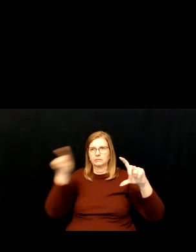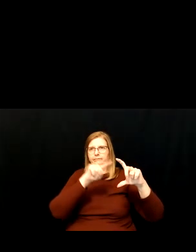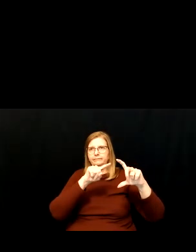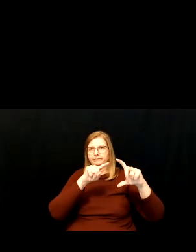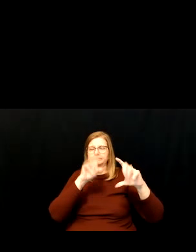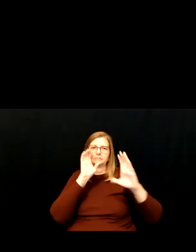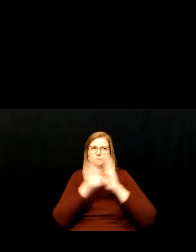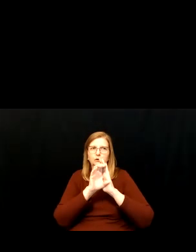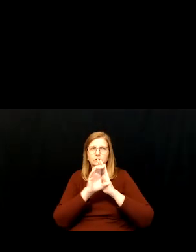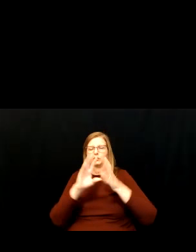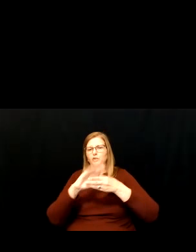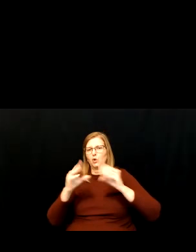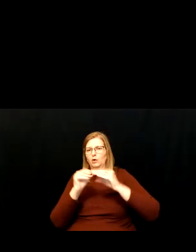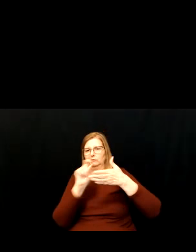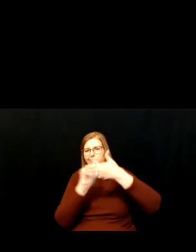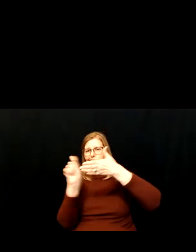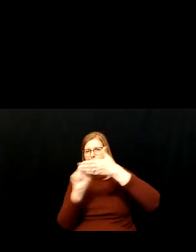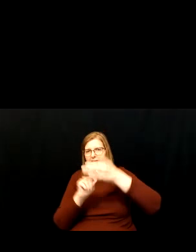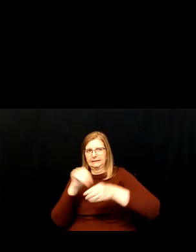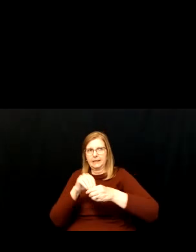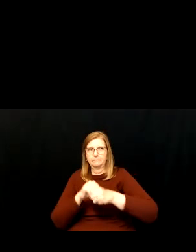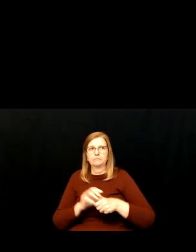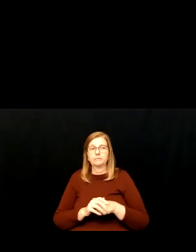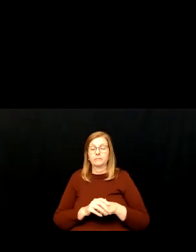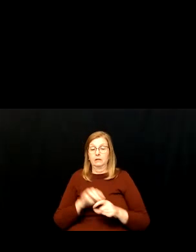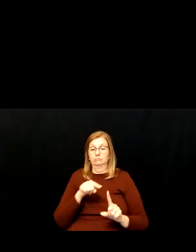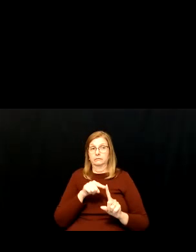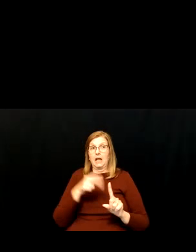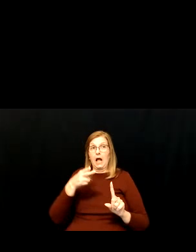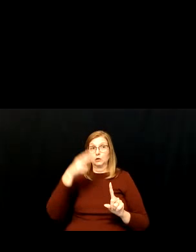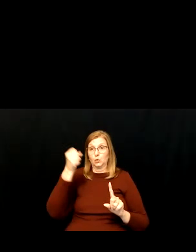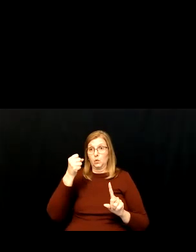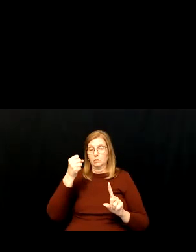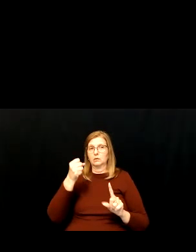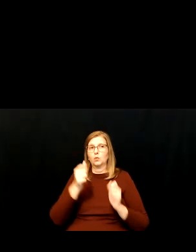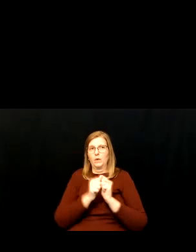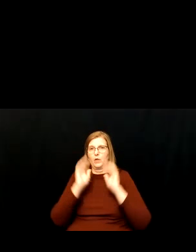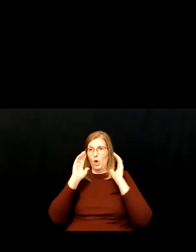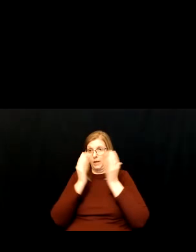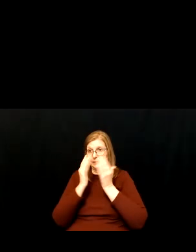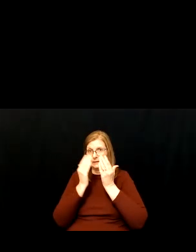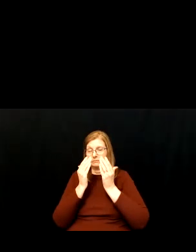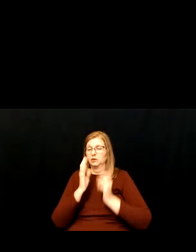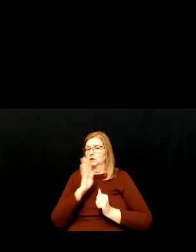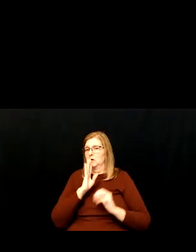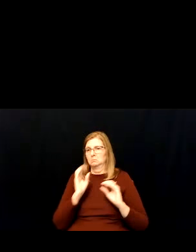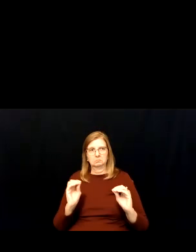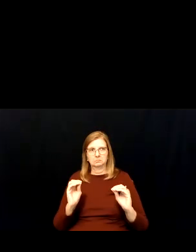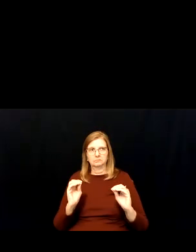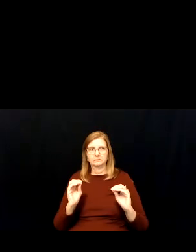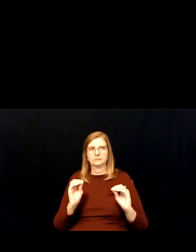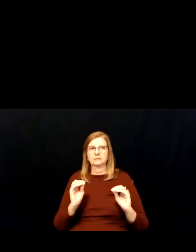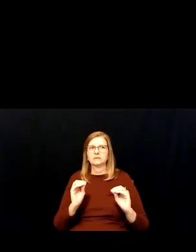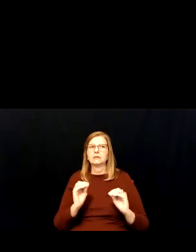icon, and it has the story inside. And this was a high schooler with autism who was nonverbal. He had a job